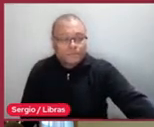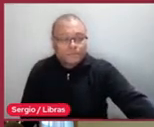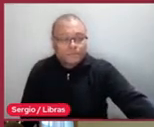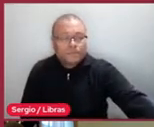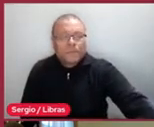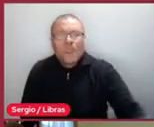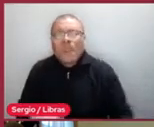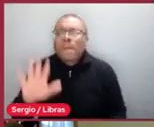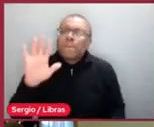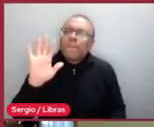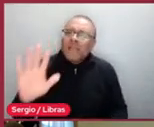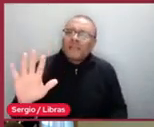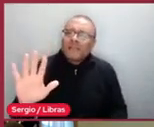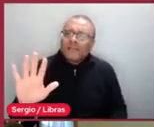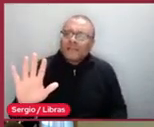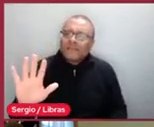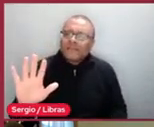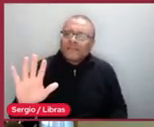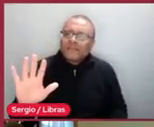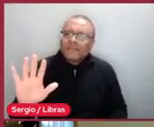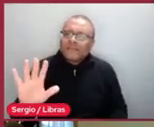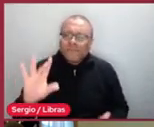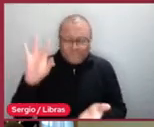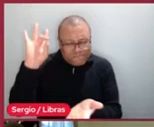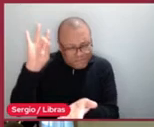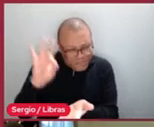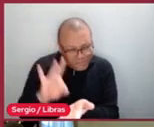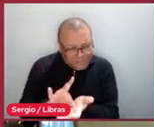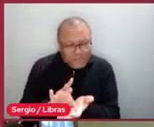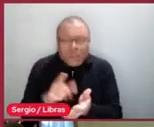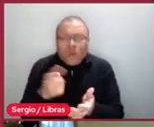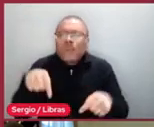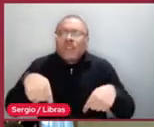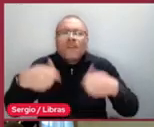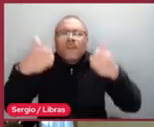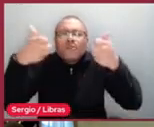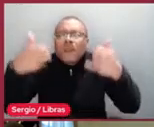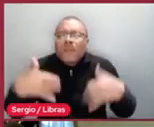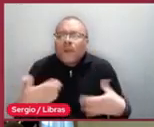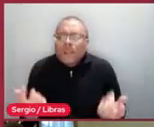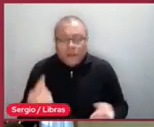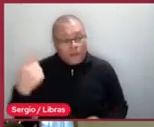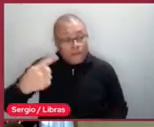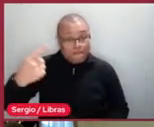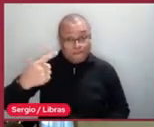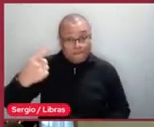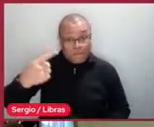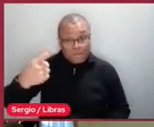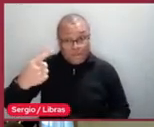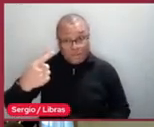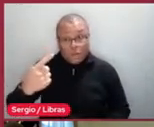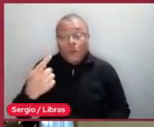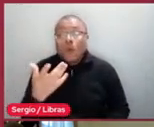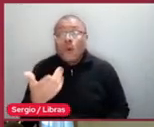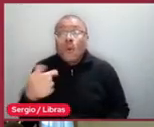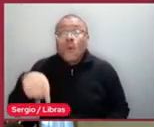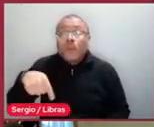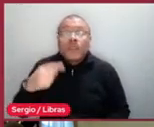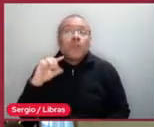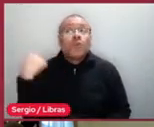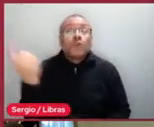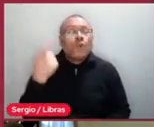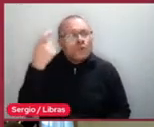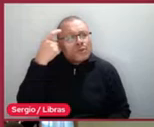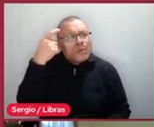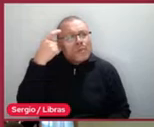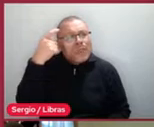what exactly do we expect on this talk? So I'll first show how we do things today. So what